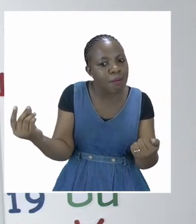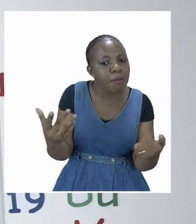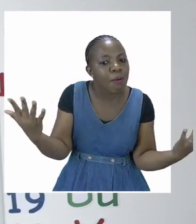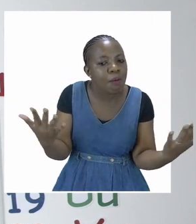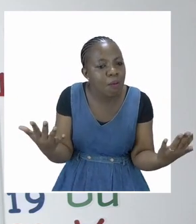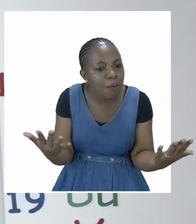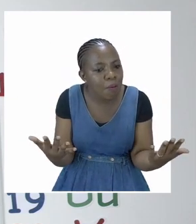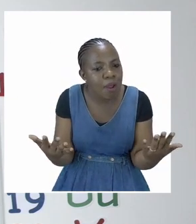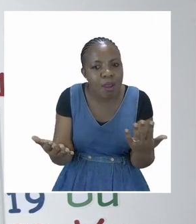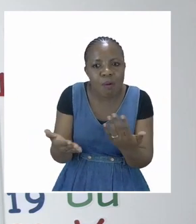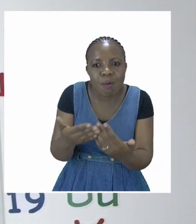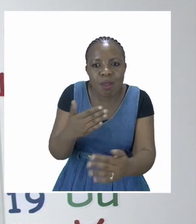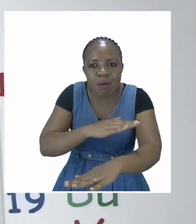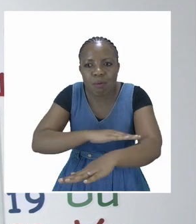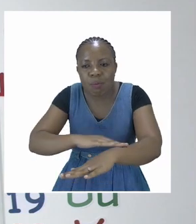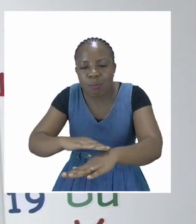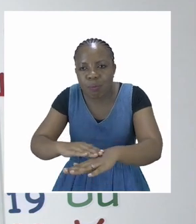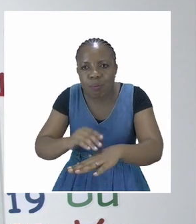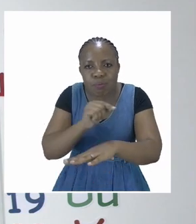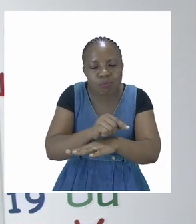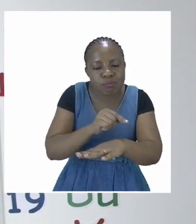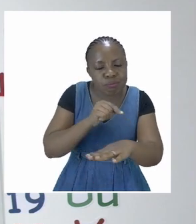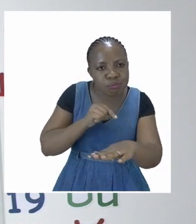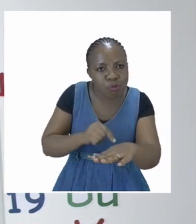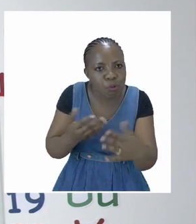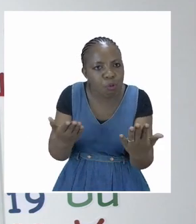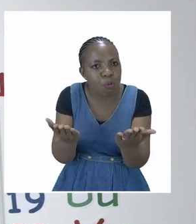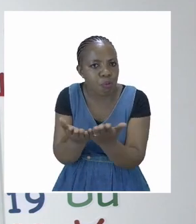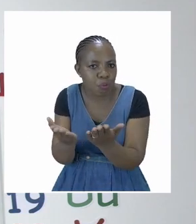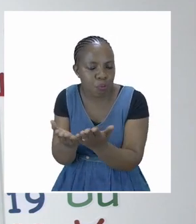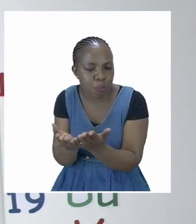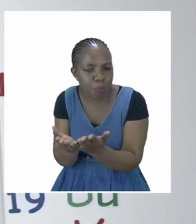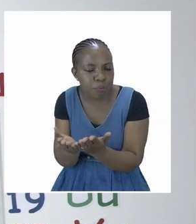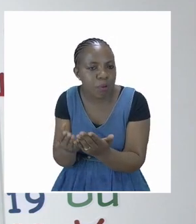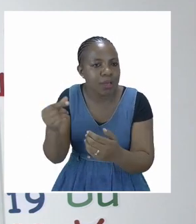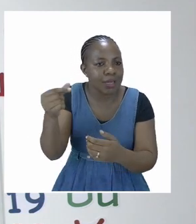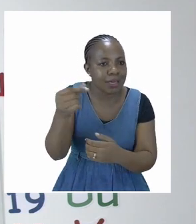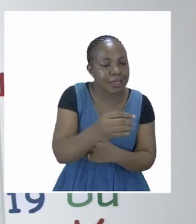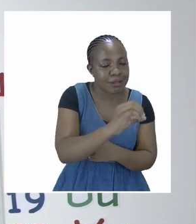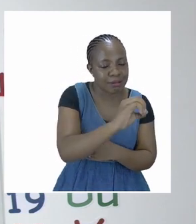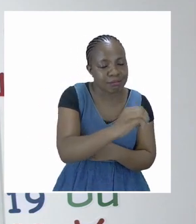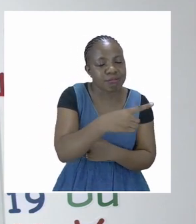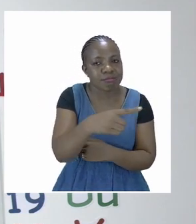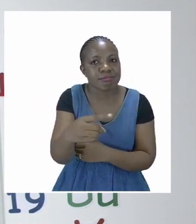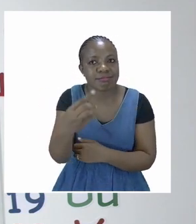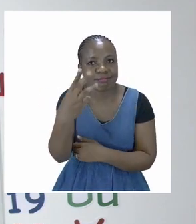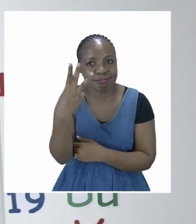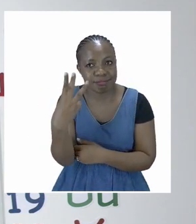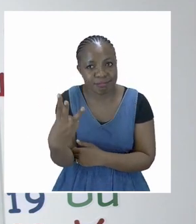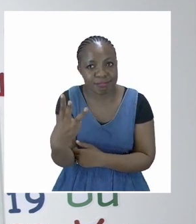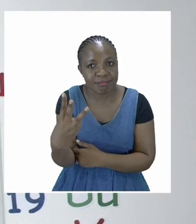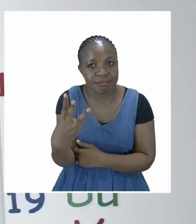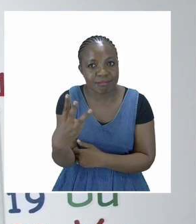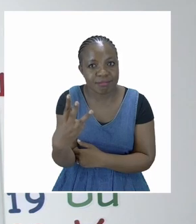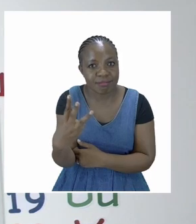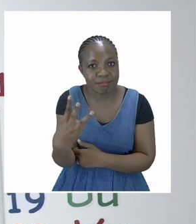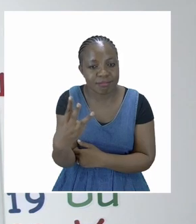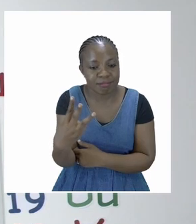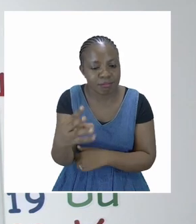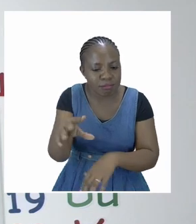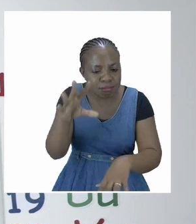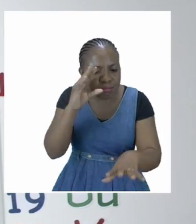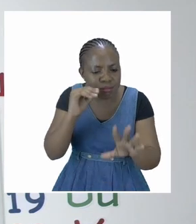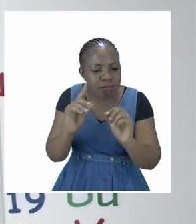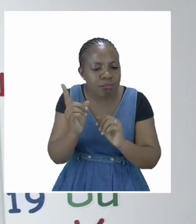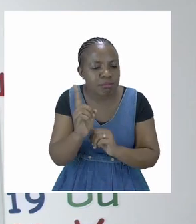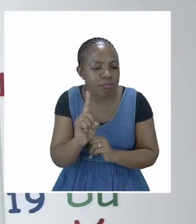to Thursday for pre-primary up until grade 3. The lessons are for listening